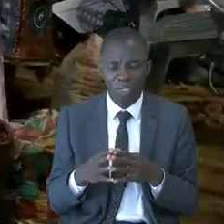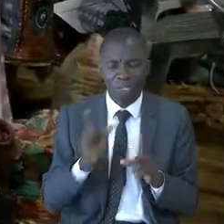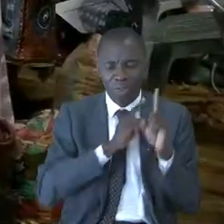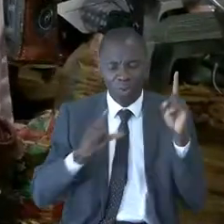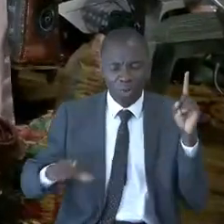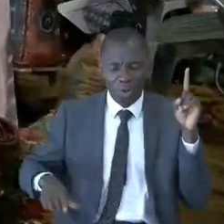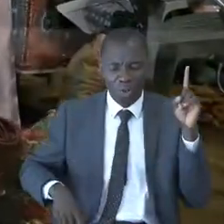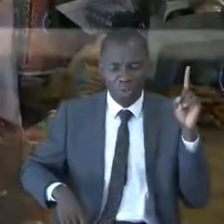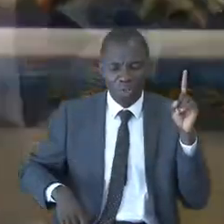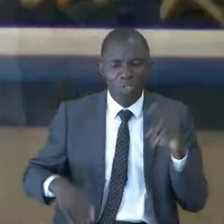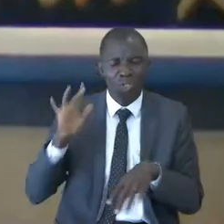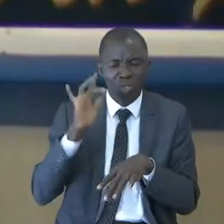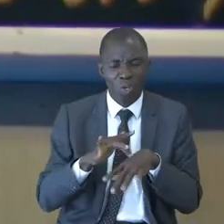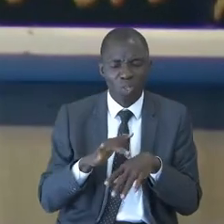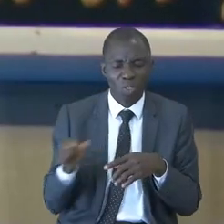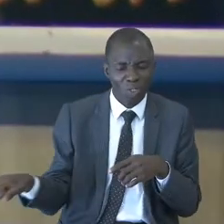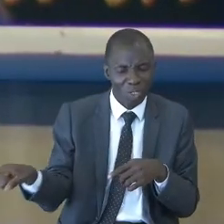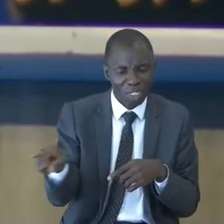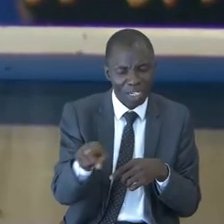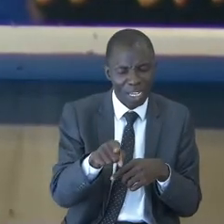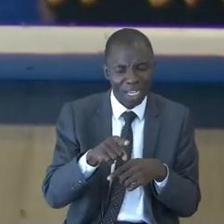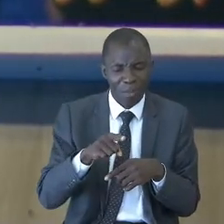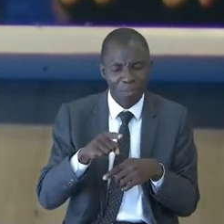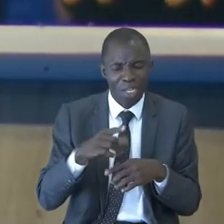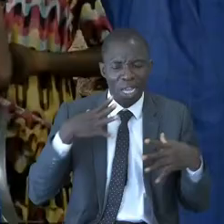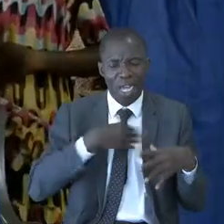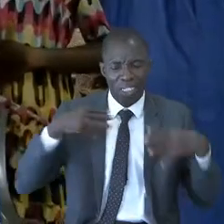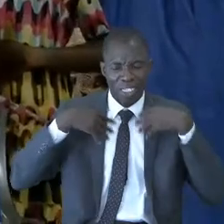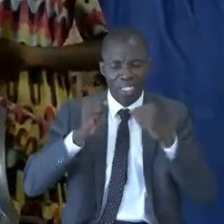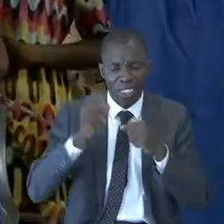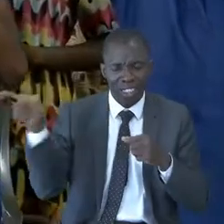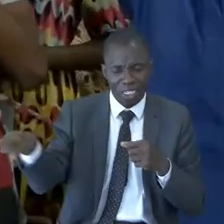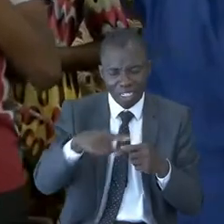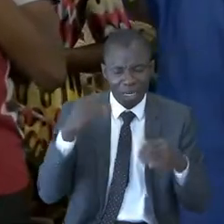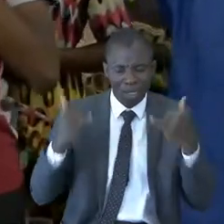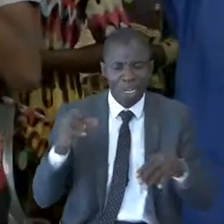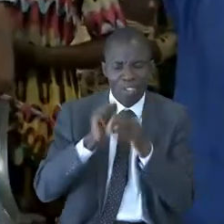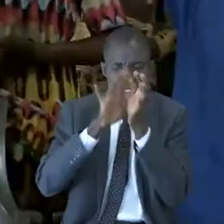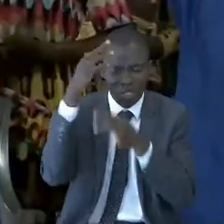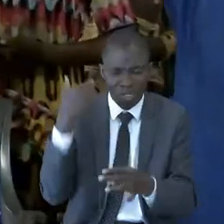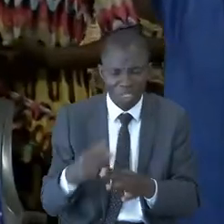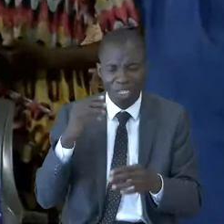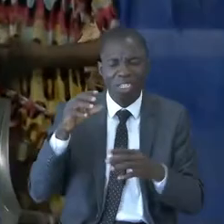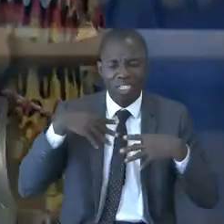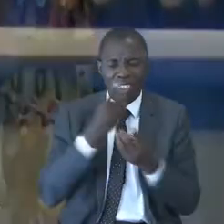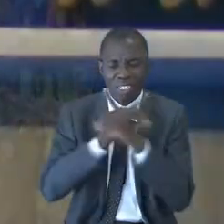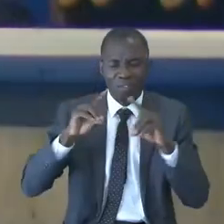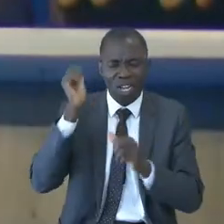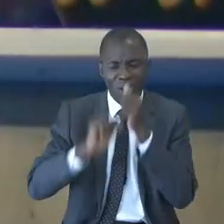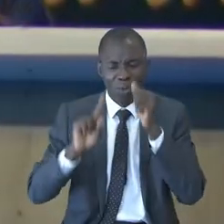Lord, touch them and heal them now. Deliver everyone